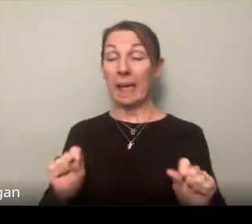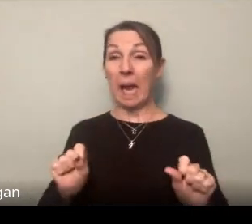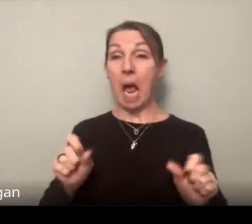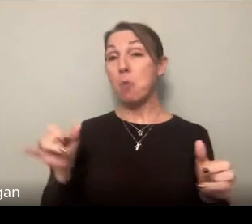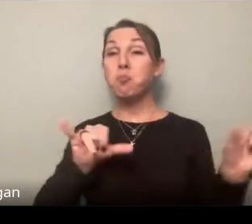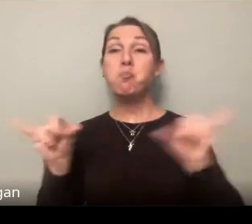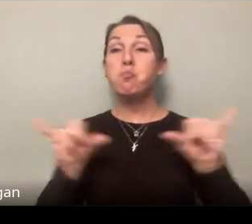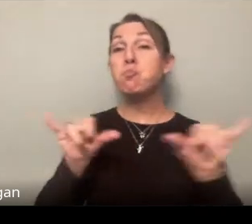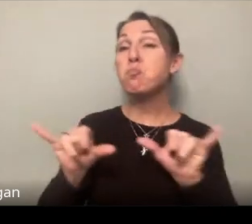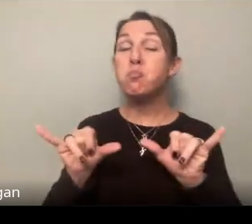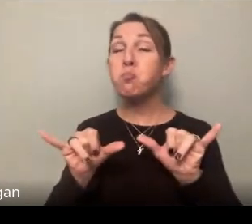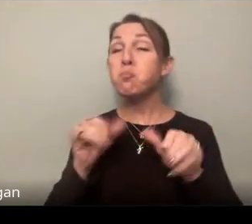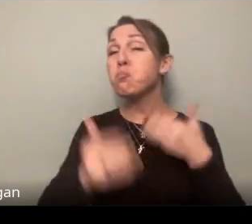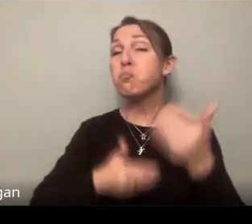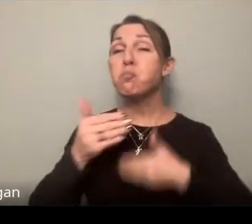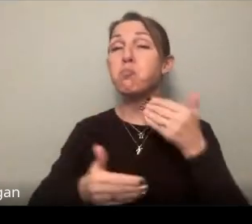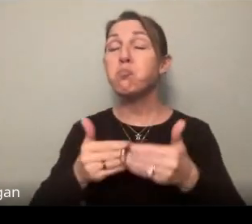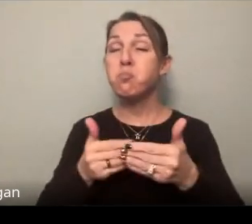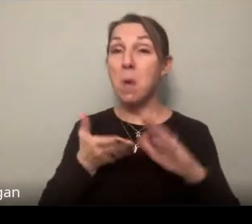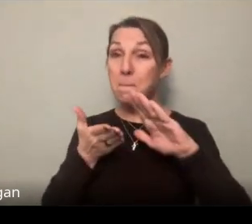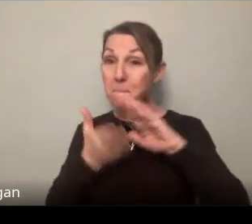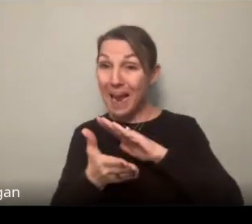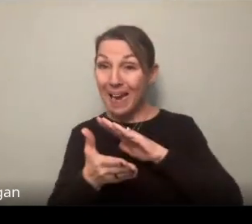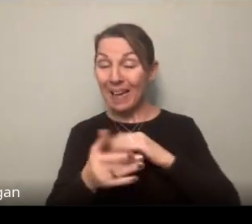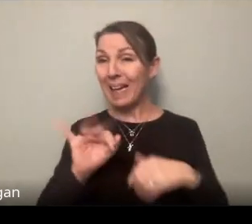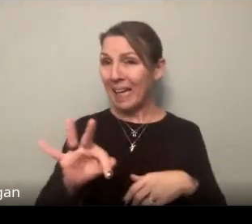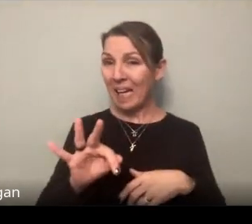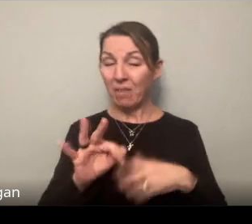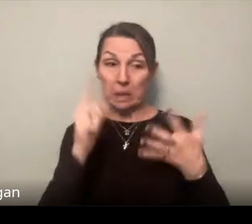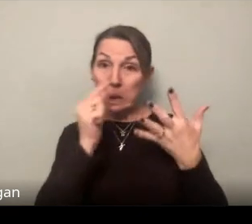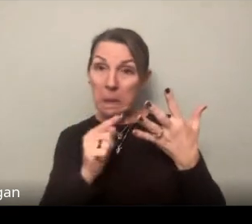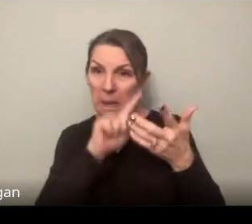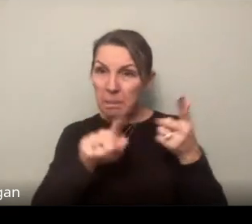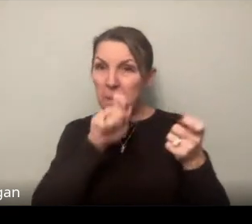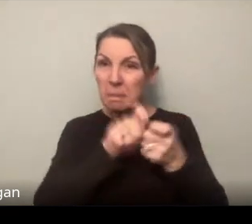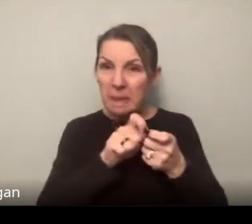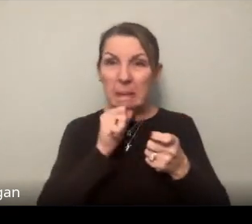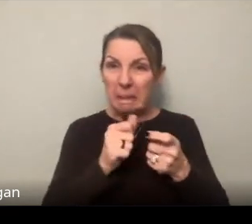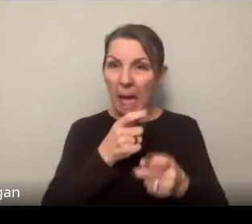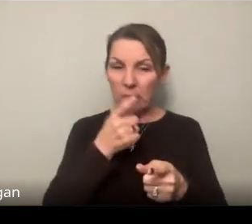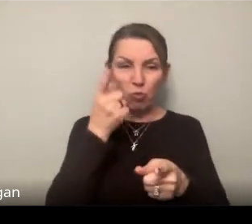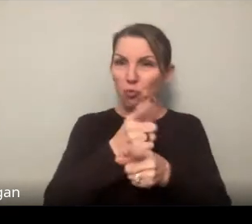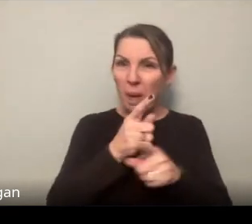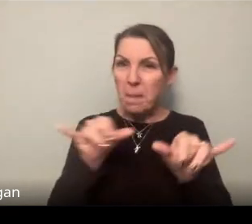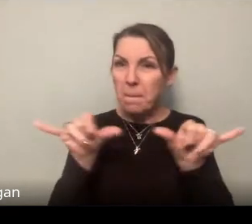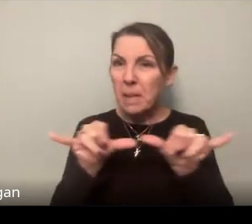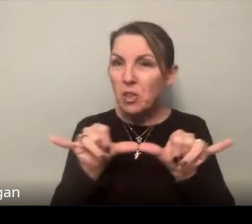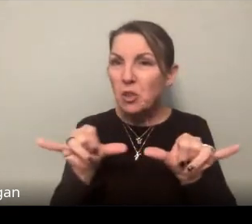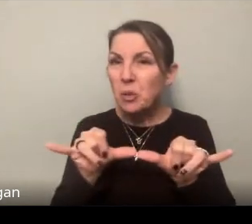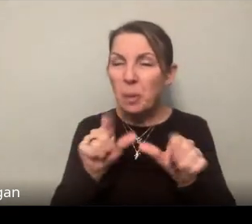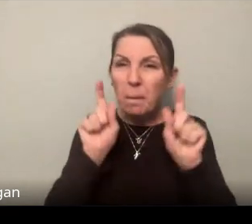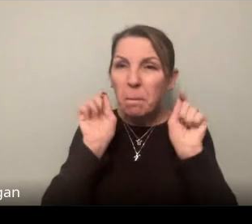you can feel through yeah, it. Where yeah. baking, like if those ingredients not like the measurements